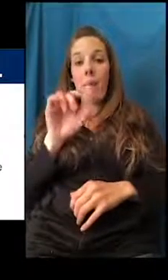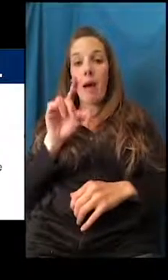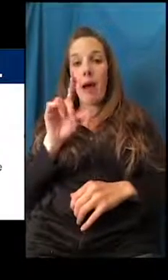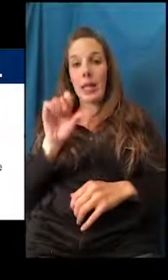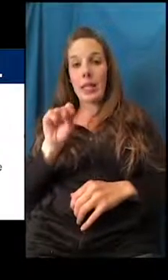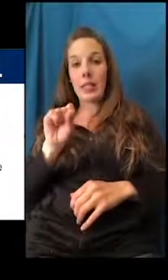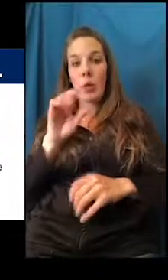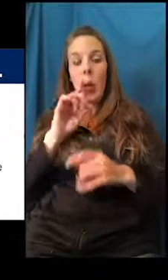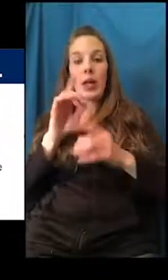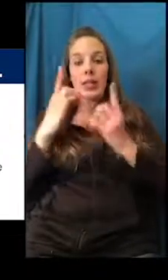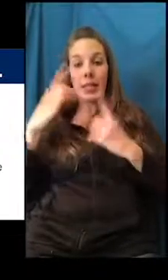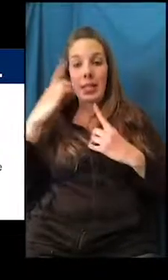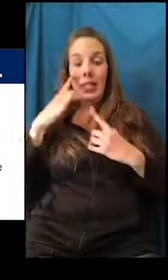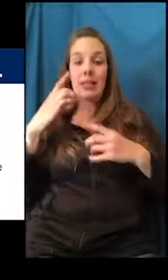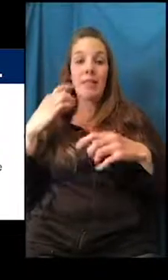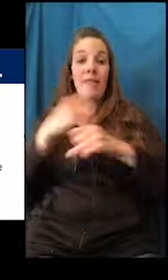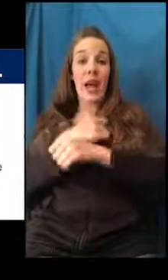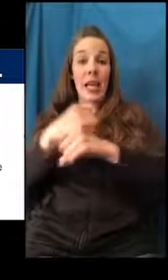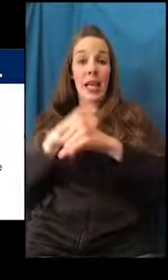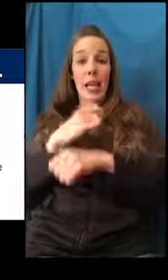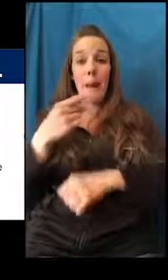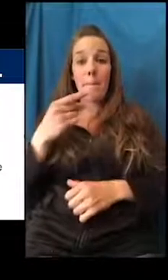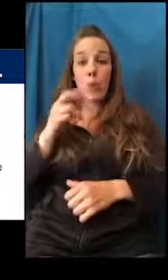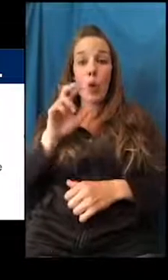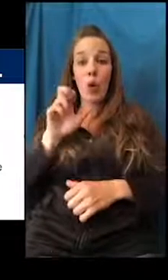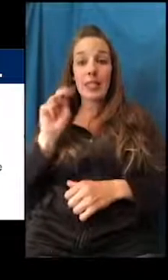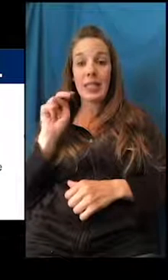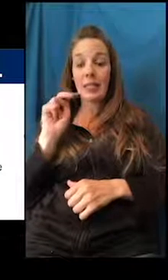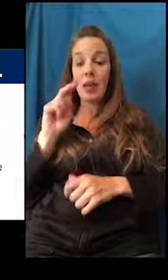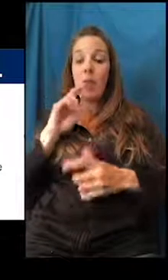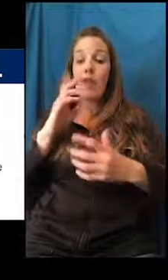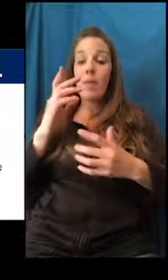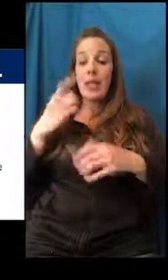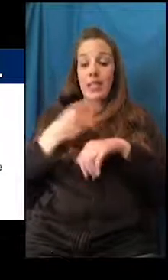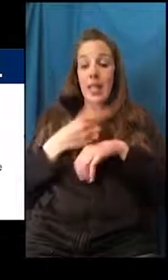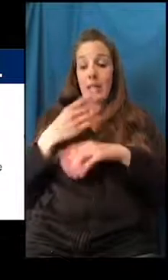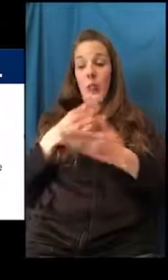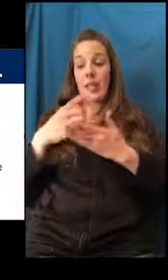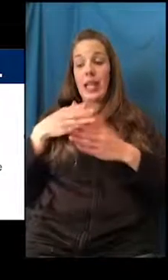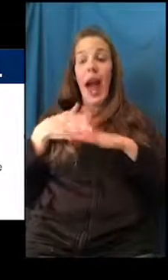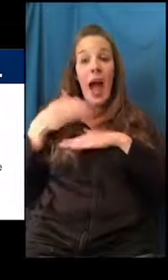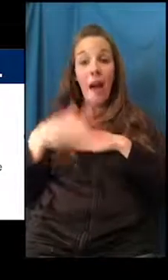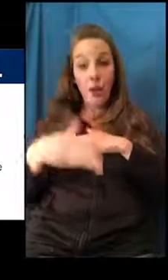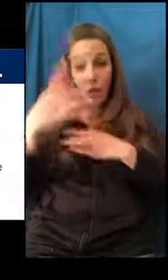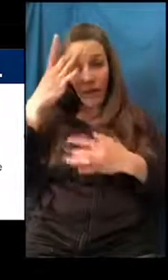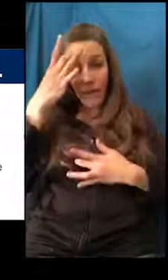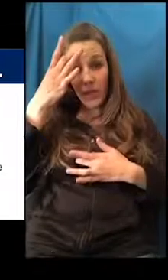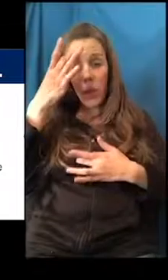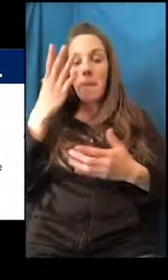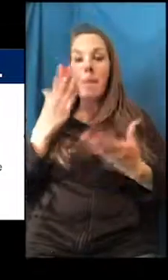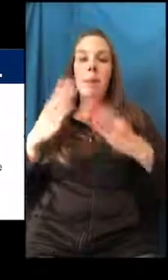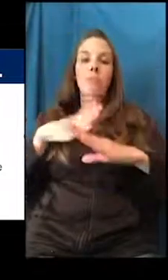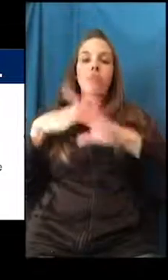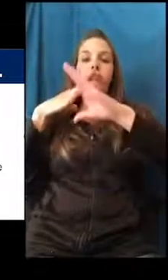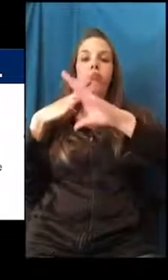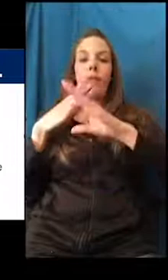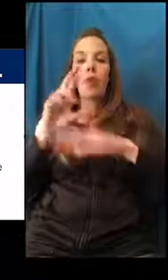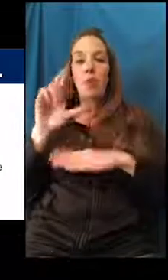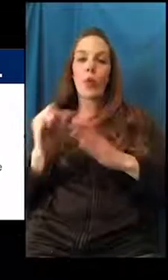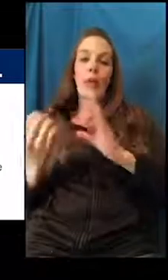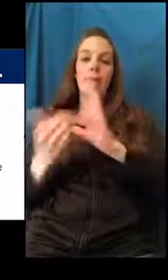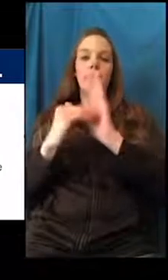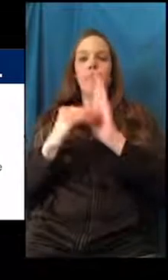proteins formed in the days and weeks after infection may protect a person from reinfection, at least for a